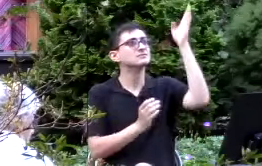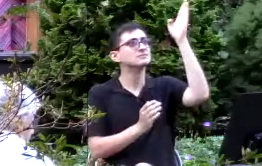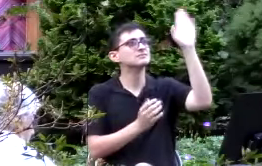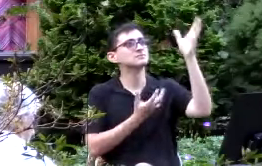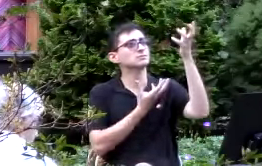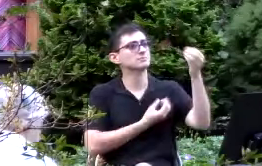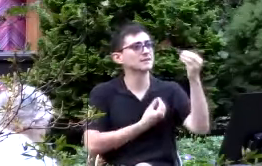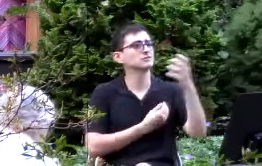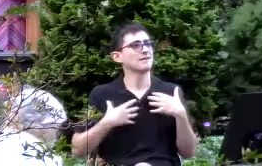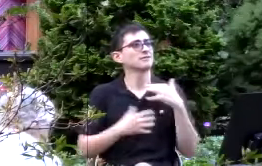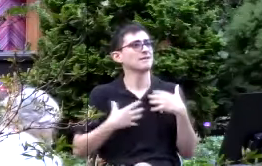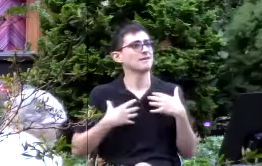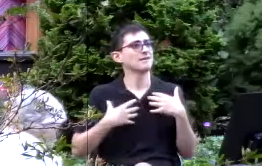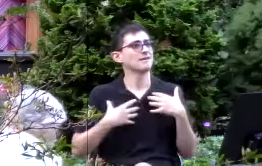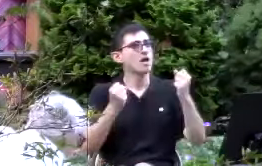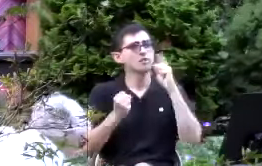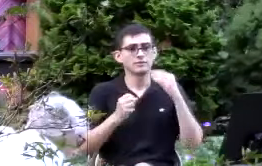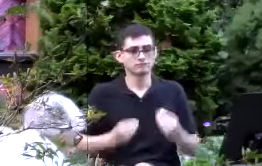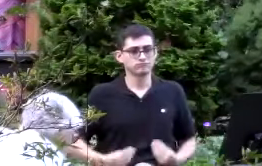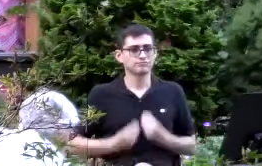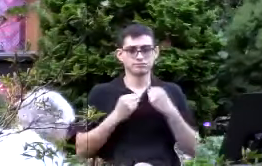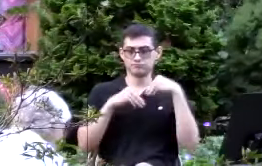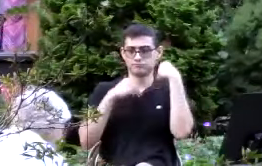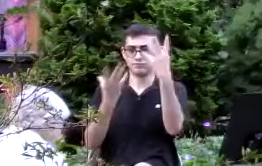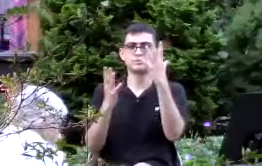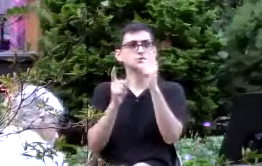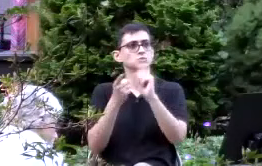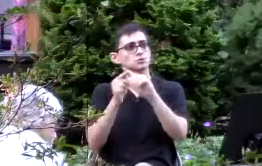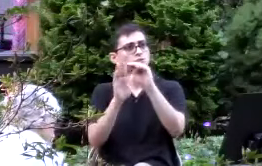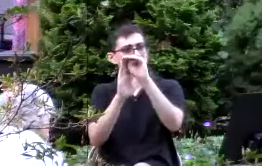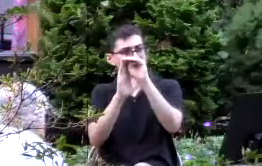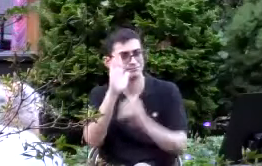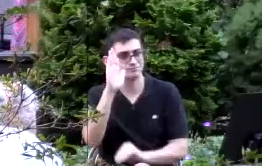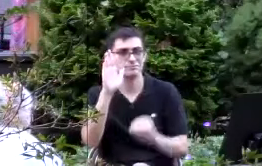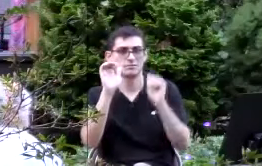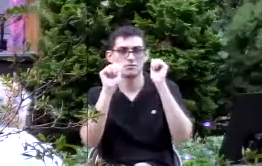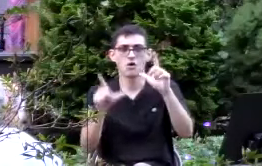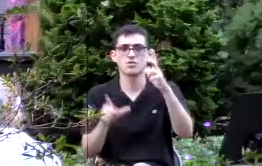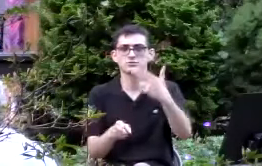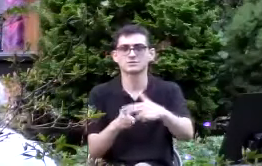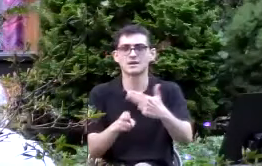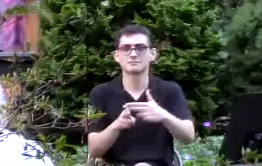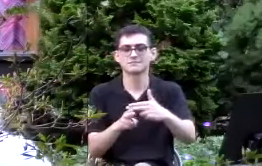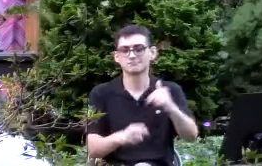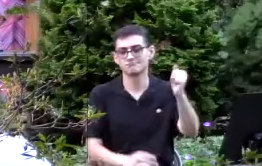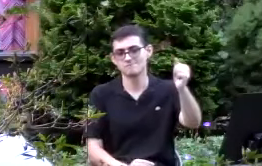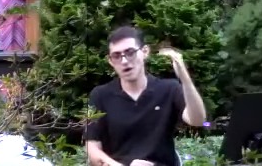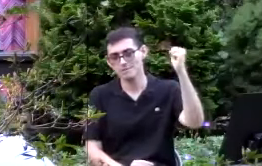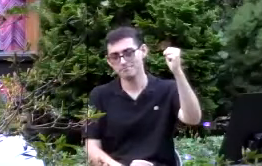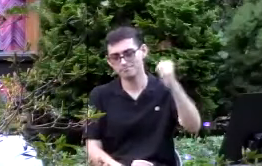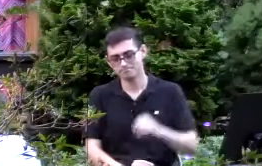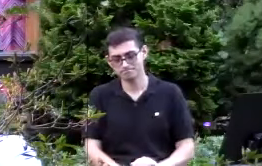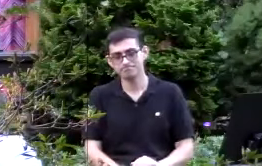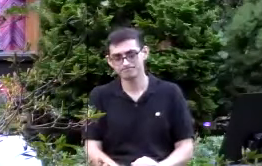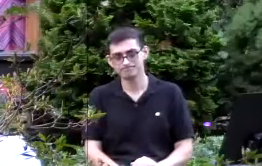and strength revived. May God send renewal of body and renewal of spirit as we join together in saying, Amen. Join